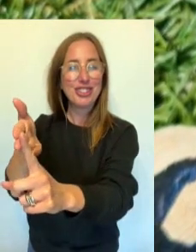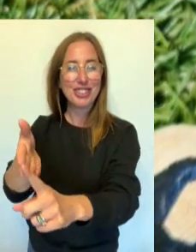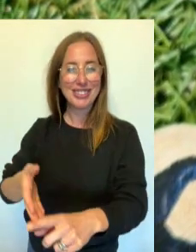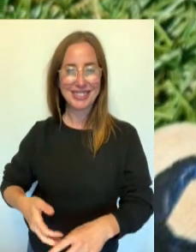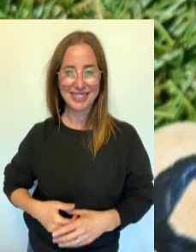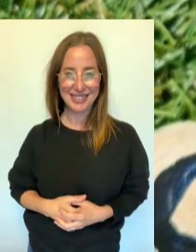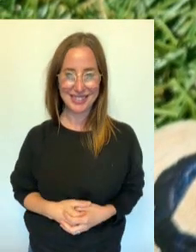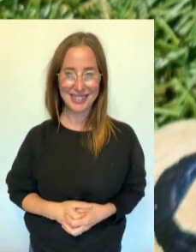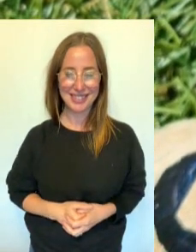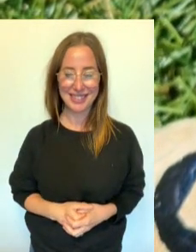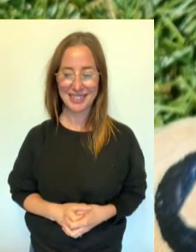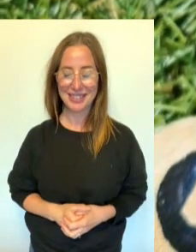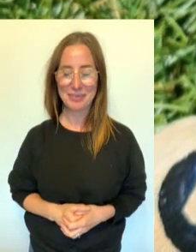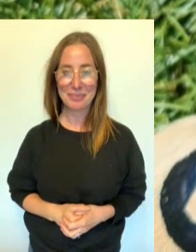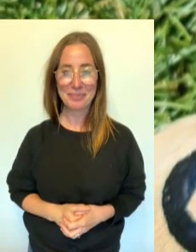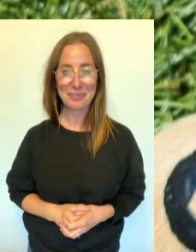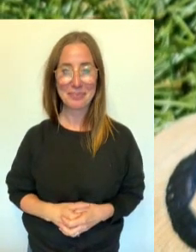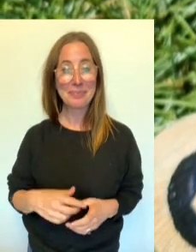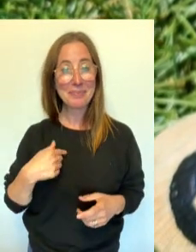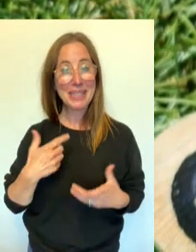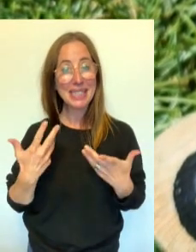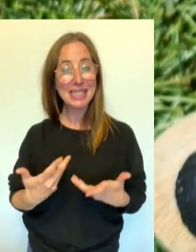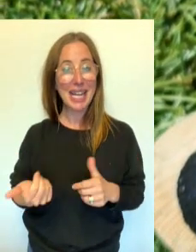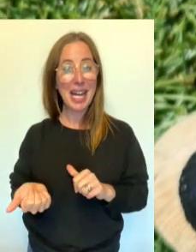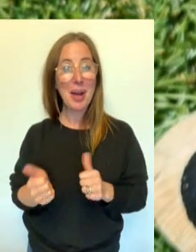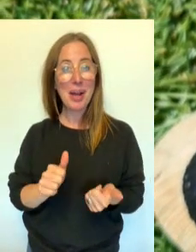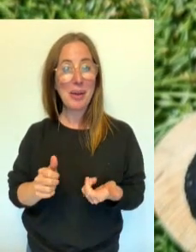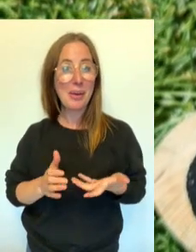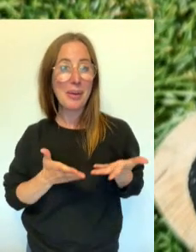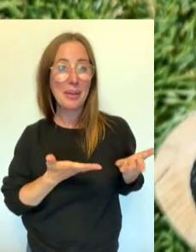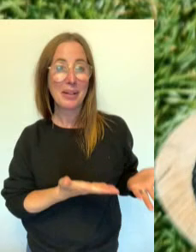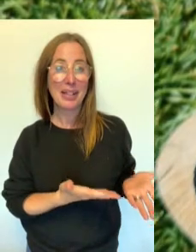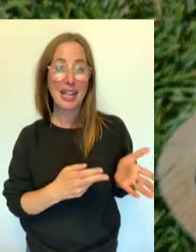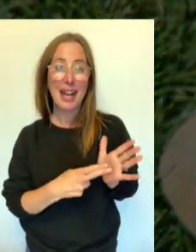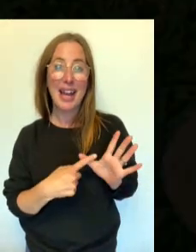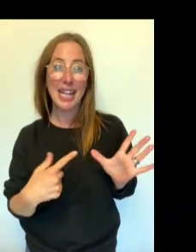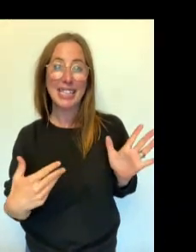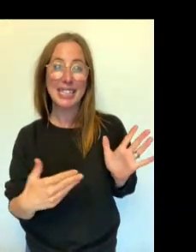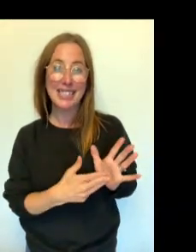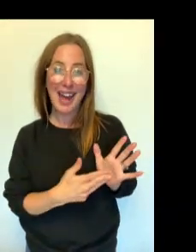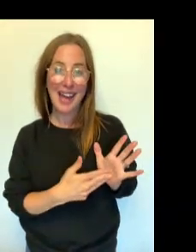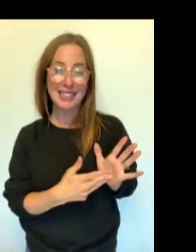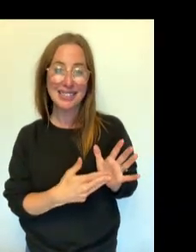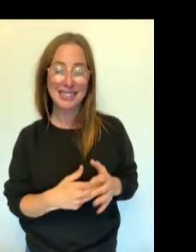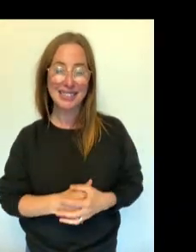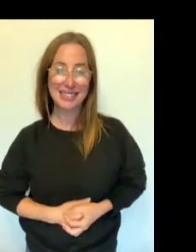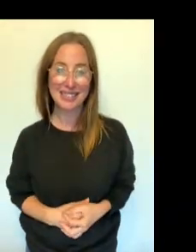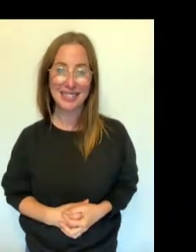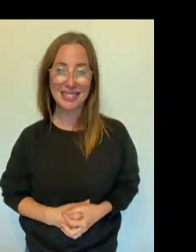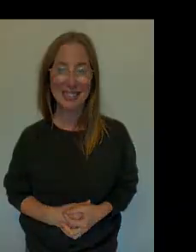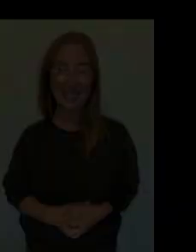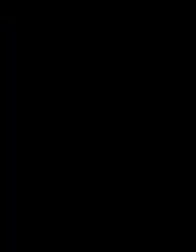introduce Naz, who is going to be showing us decoupage pebble making.